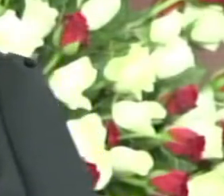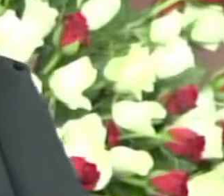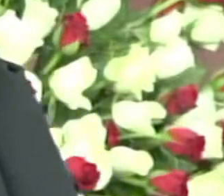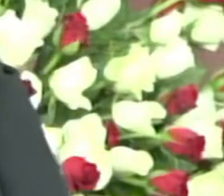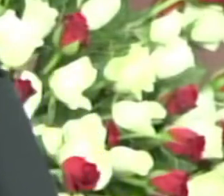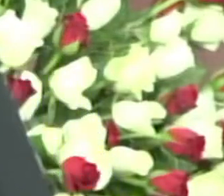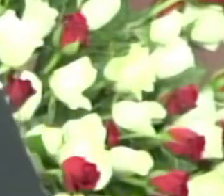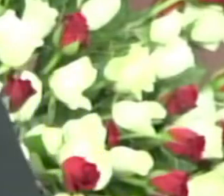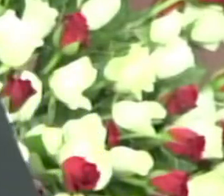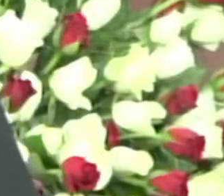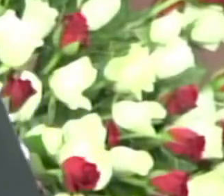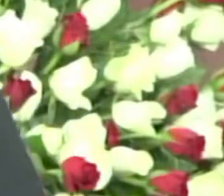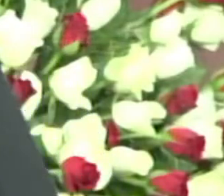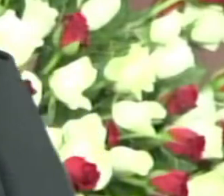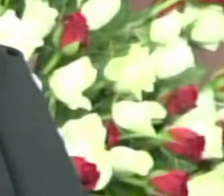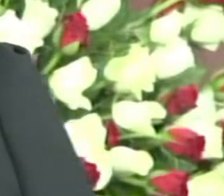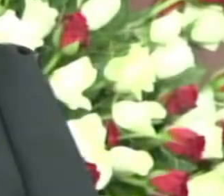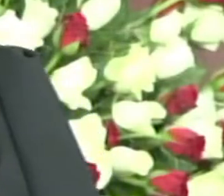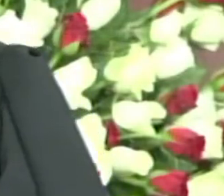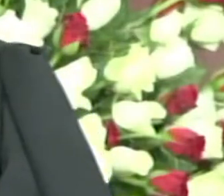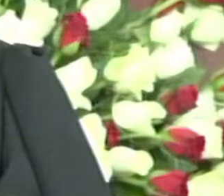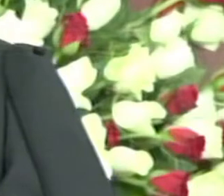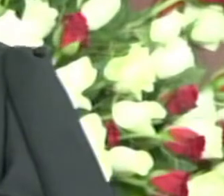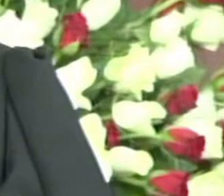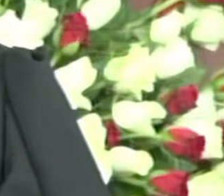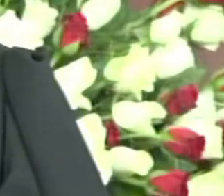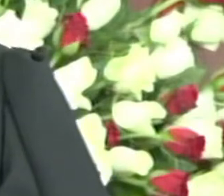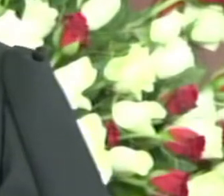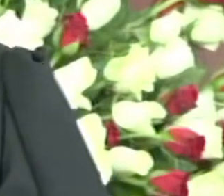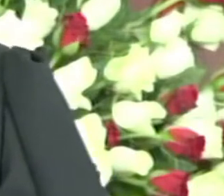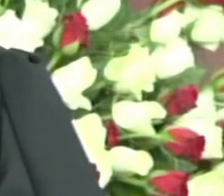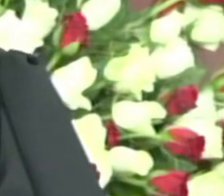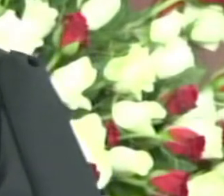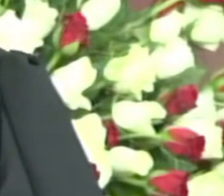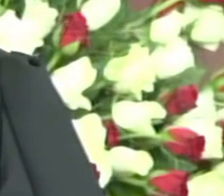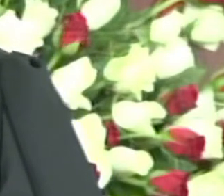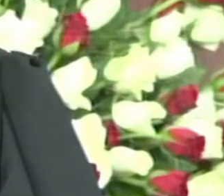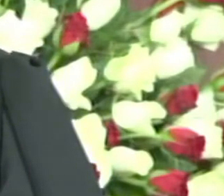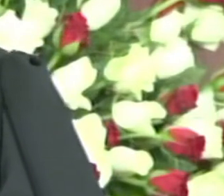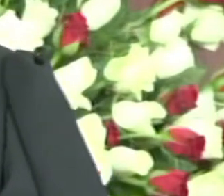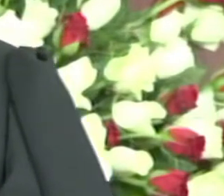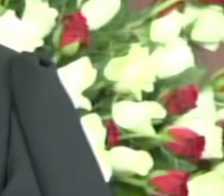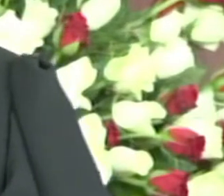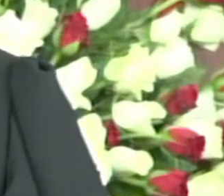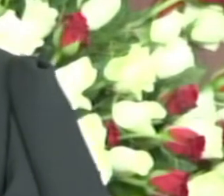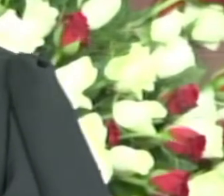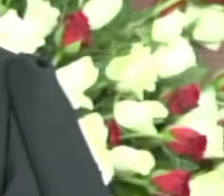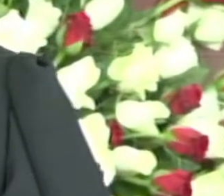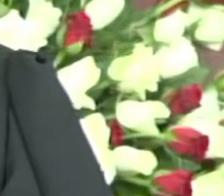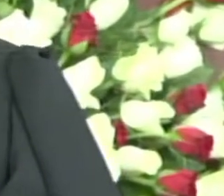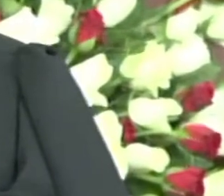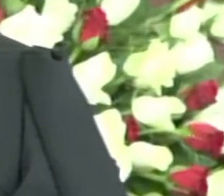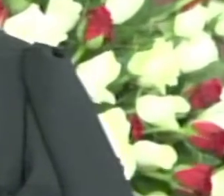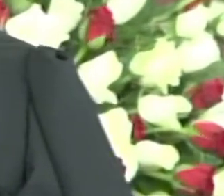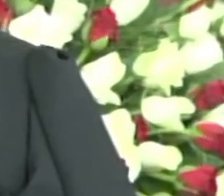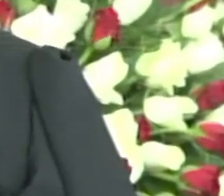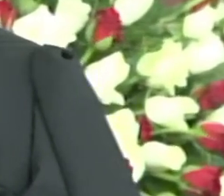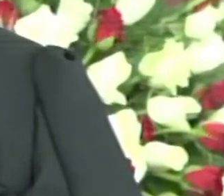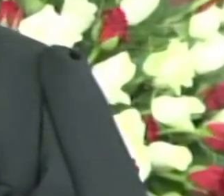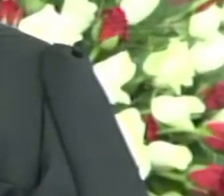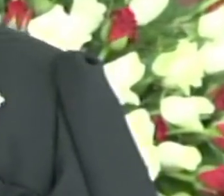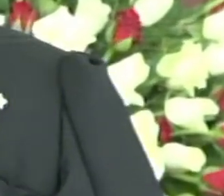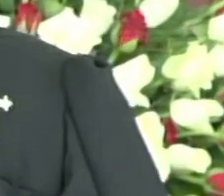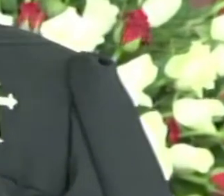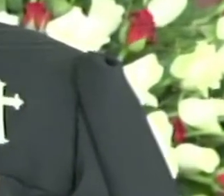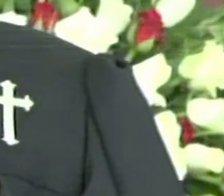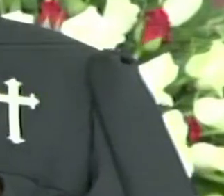it is, O God, because that is a place that we do not deserve. Yet you, O God, so mighty,